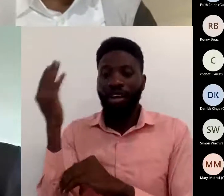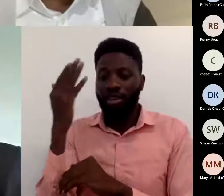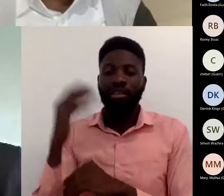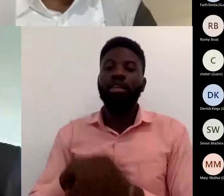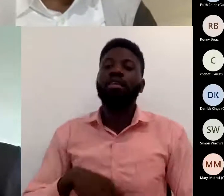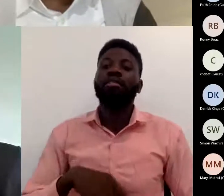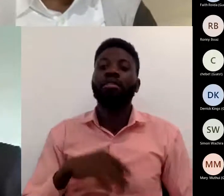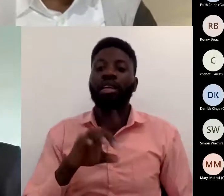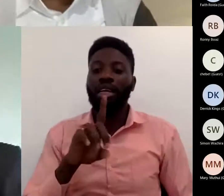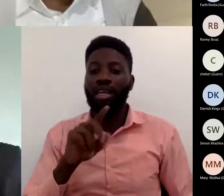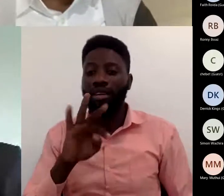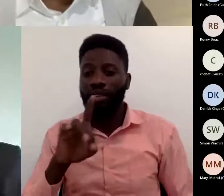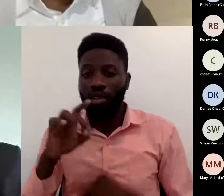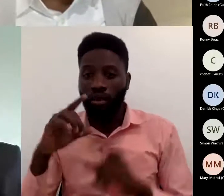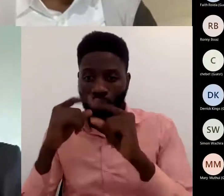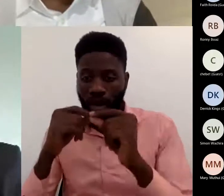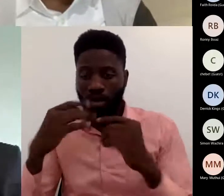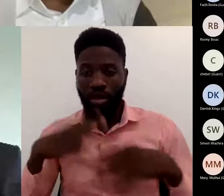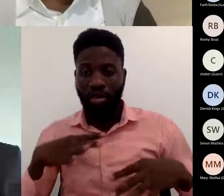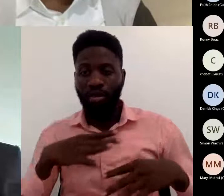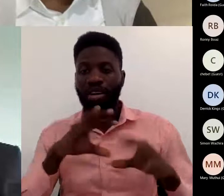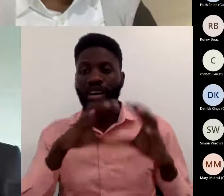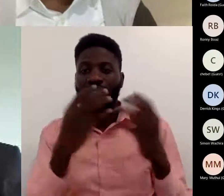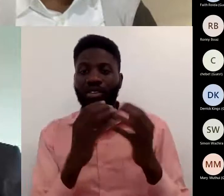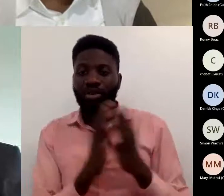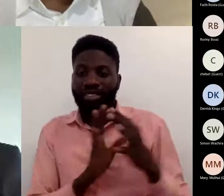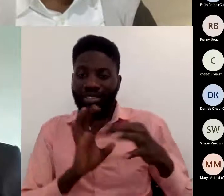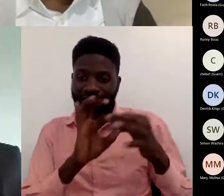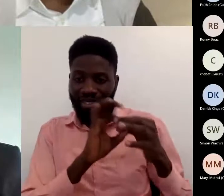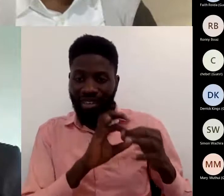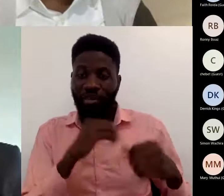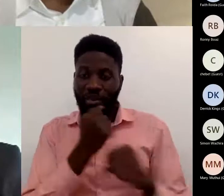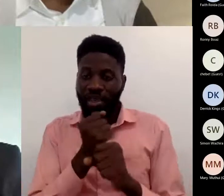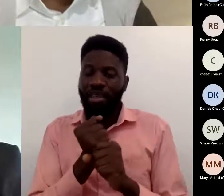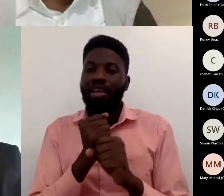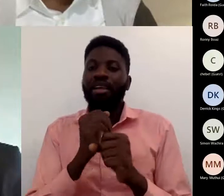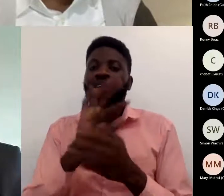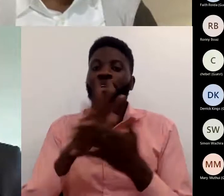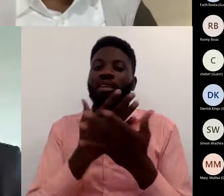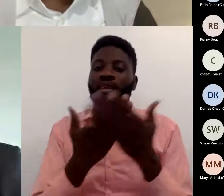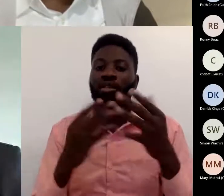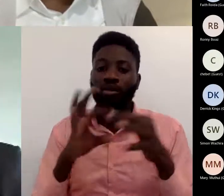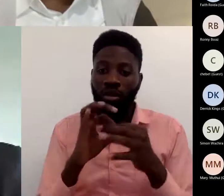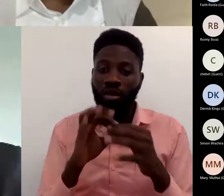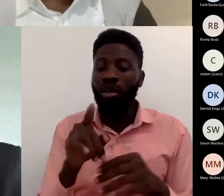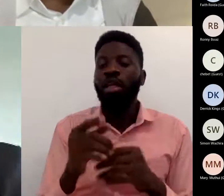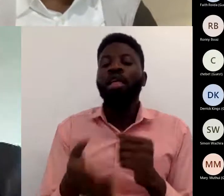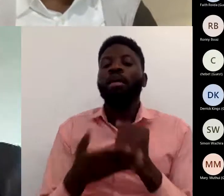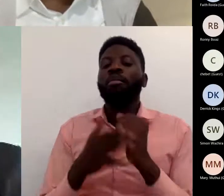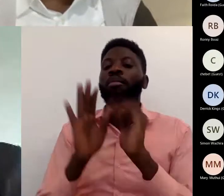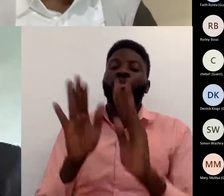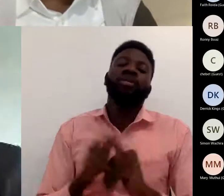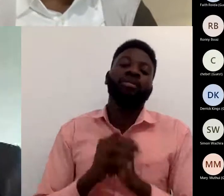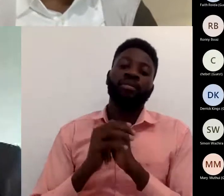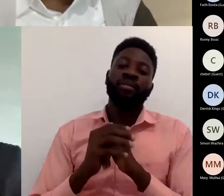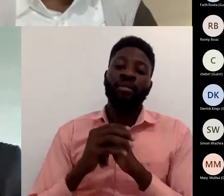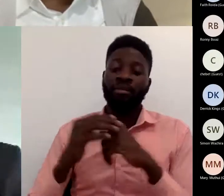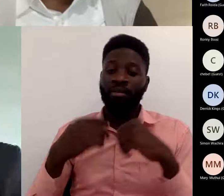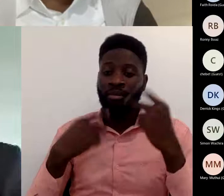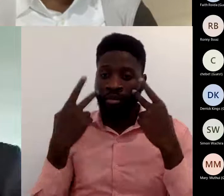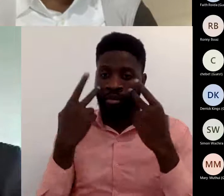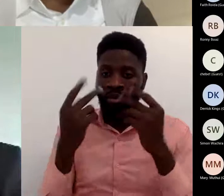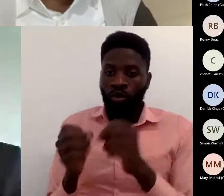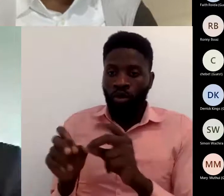So start building your networks, and that's very, very important. Because when I reflect back, a lot of the opportunities that I've had,